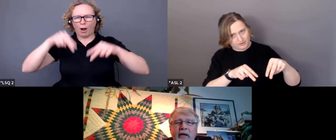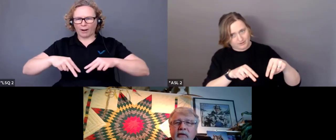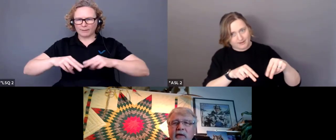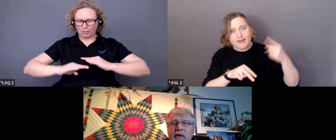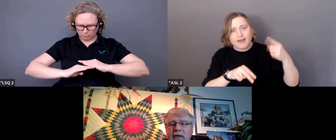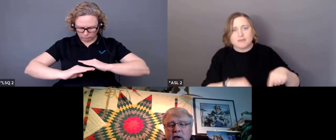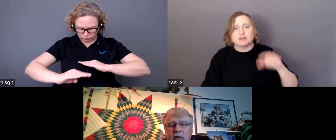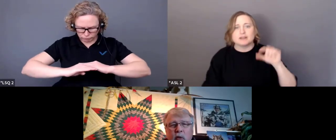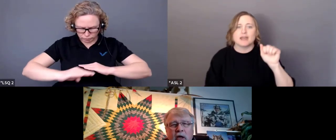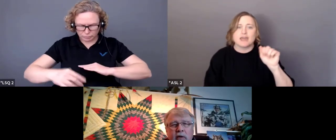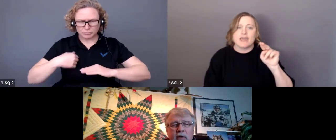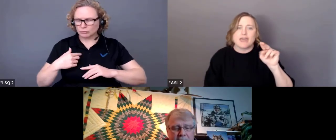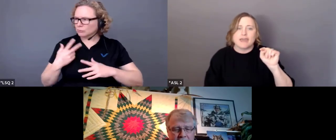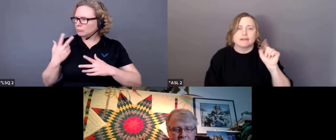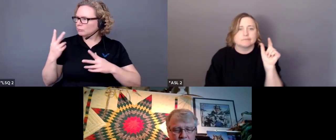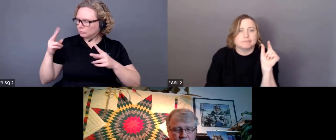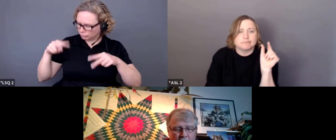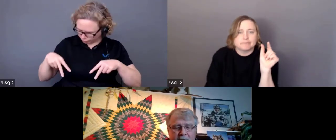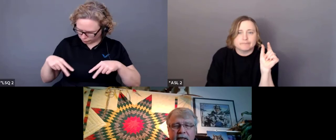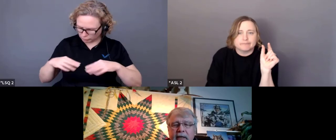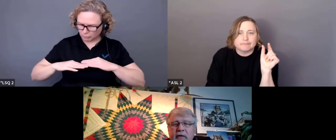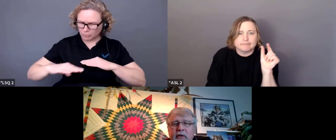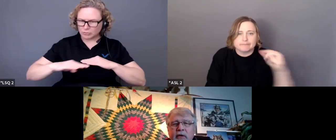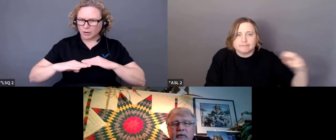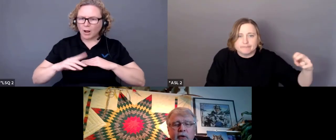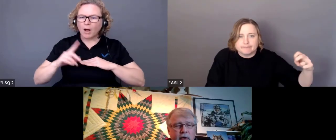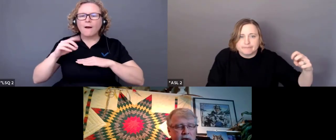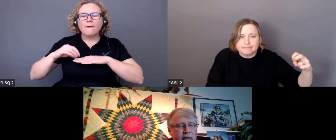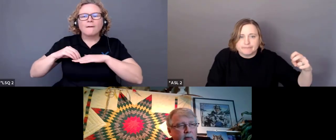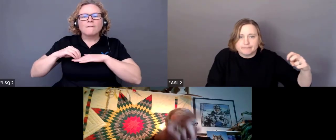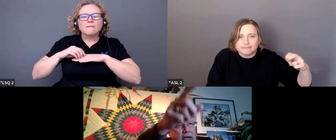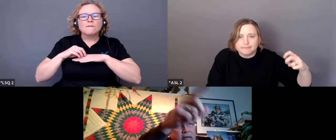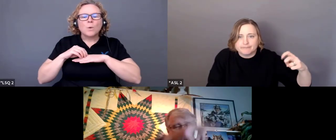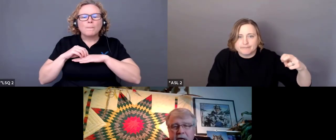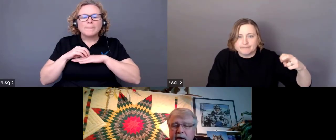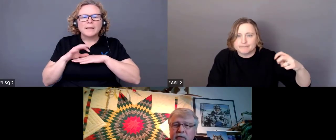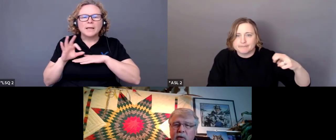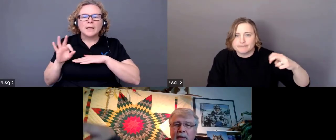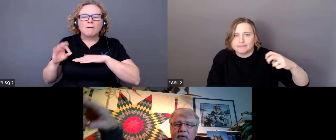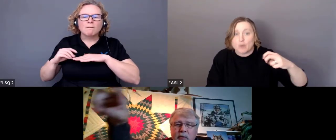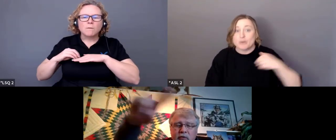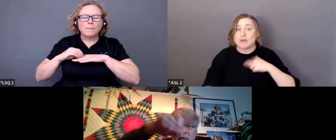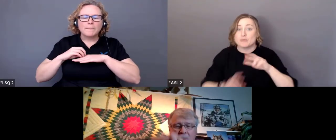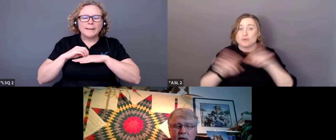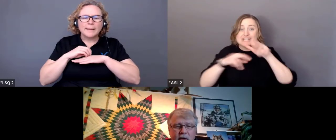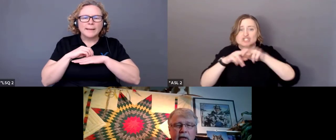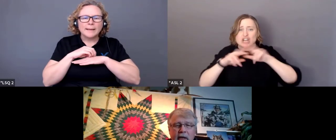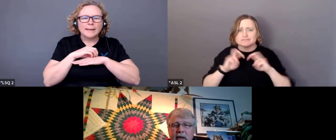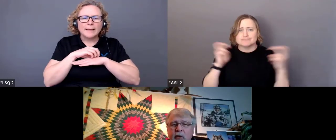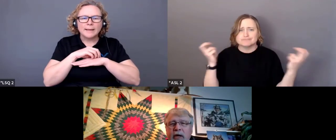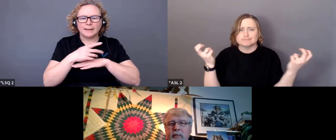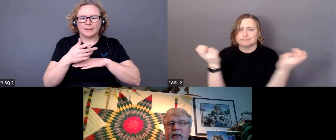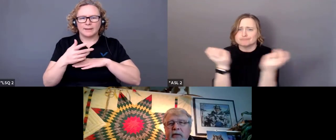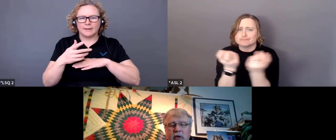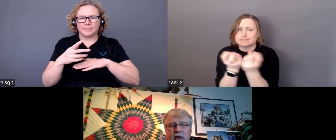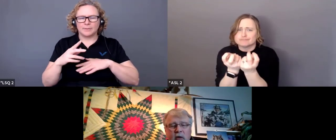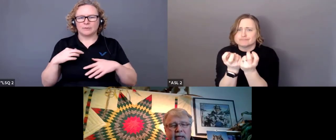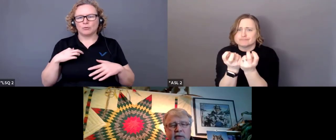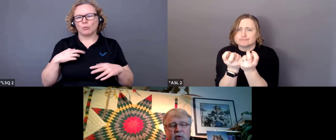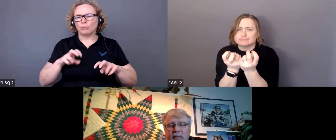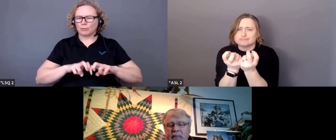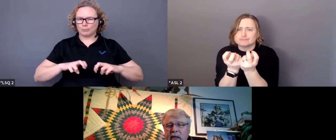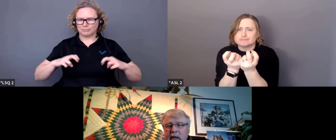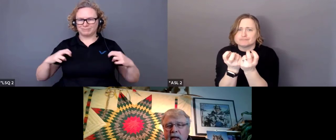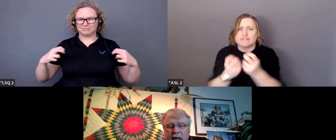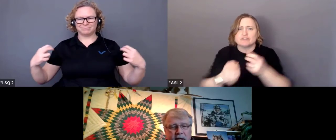this little ant that was walking into the circle that we had of chairs wrapped that was around our